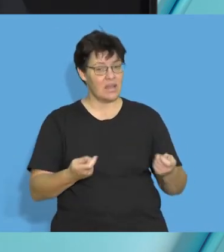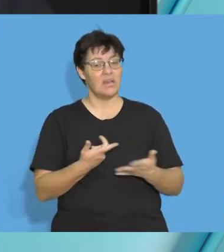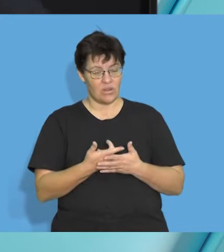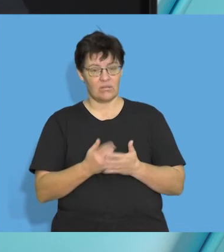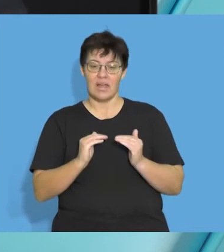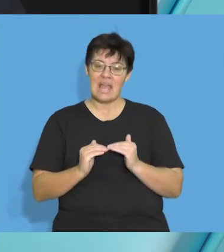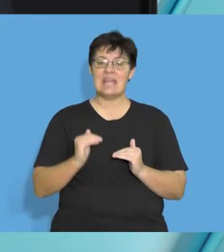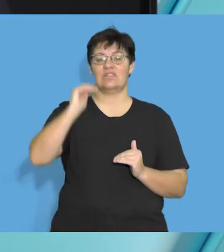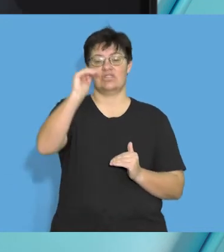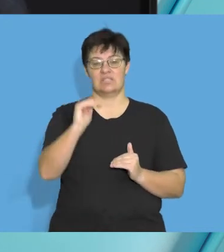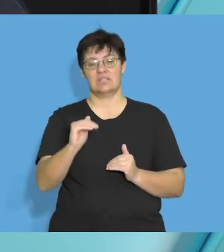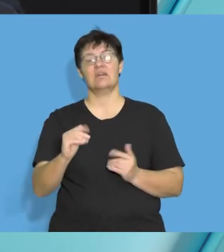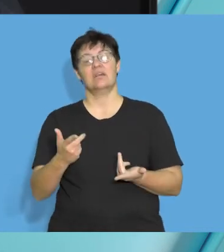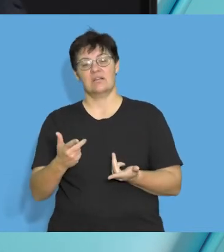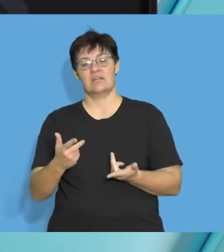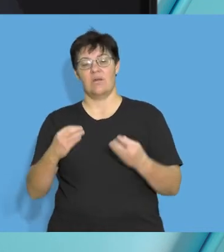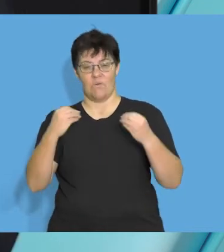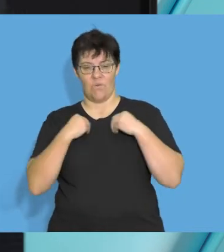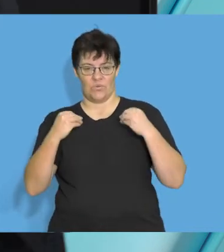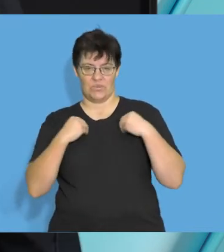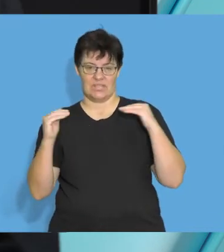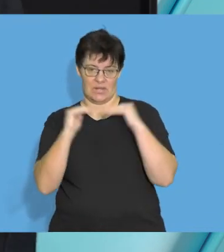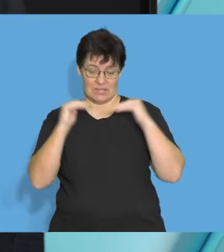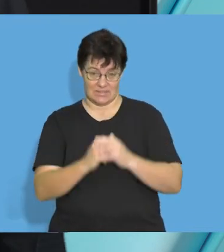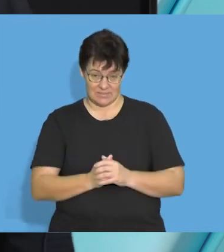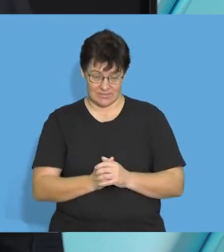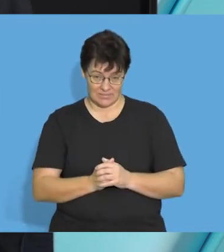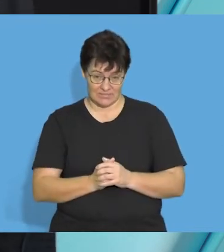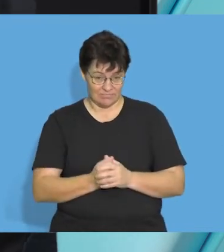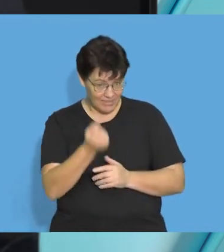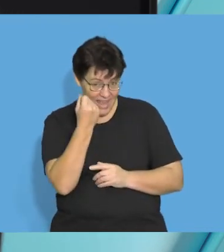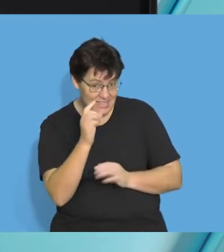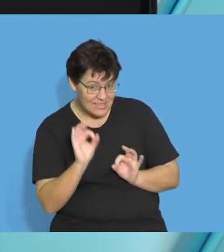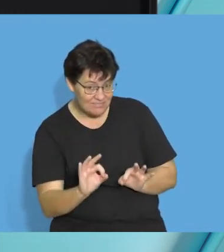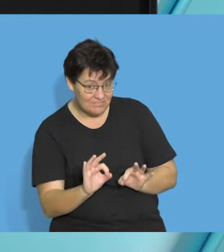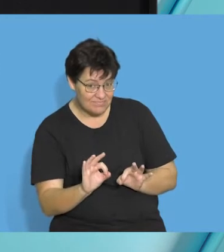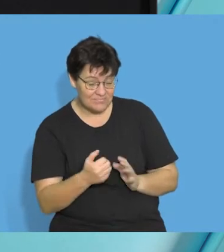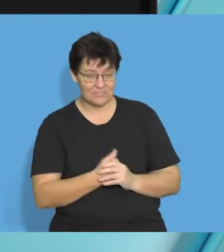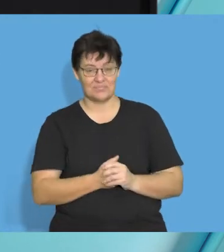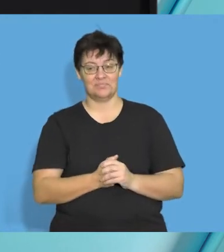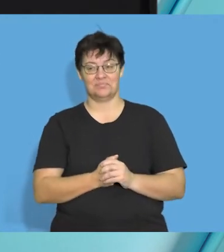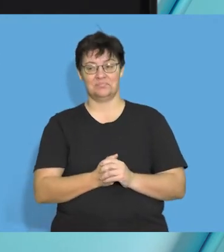actually increasing your owner's equity. I hope you understand that. All right.